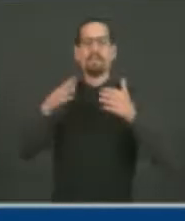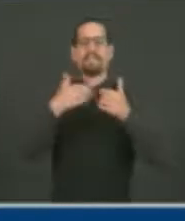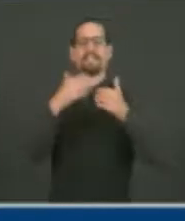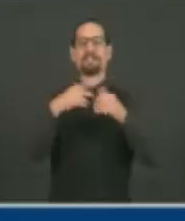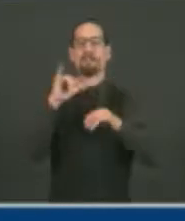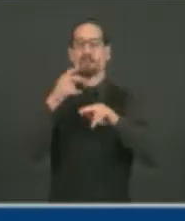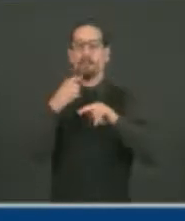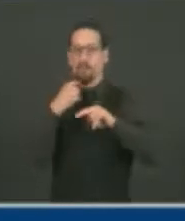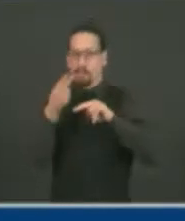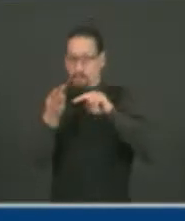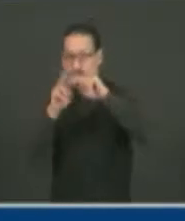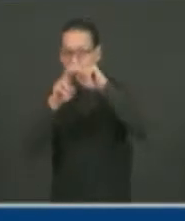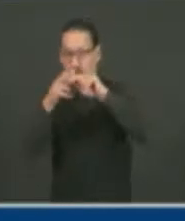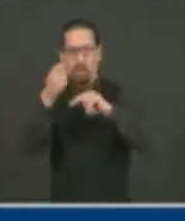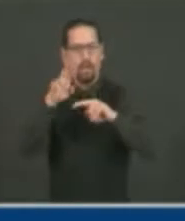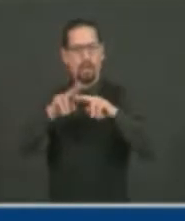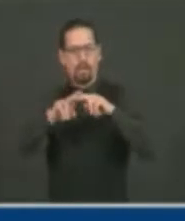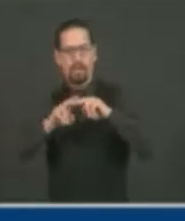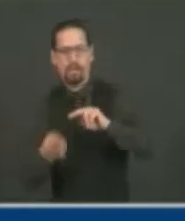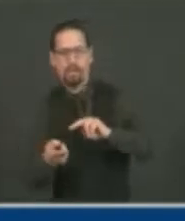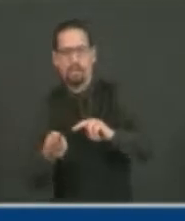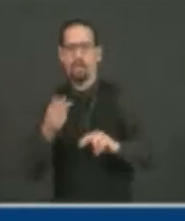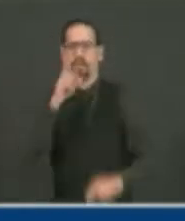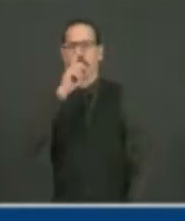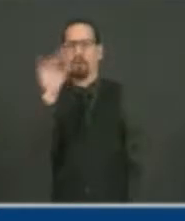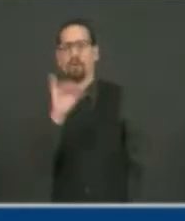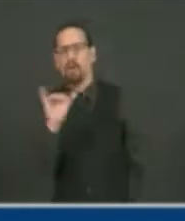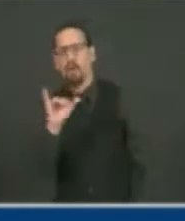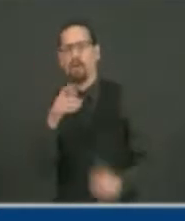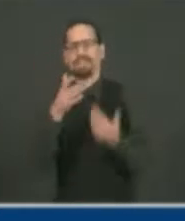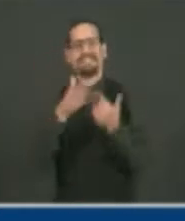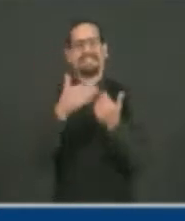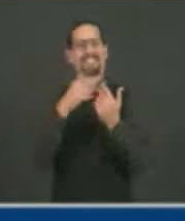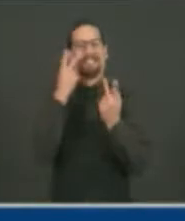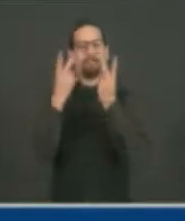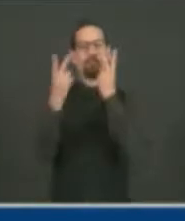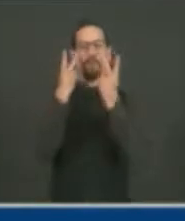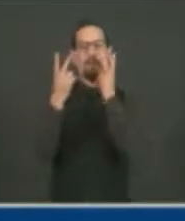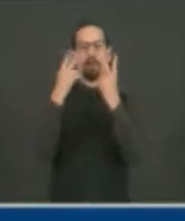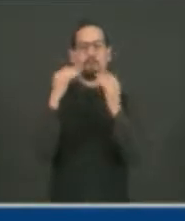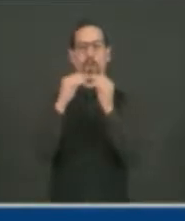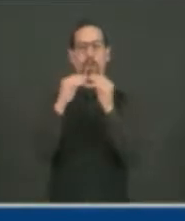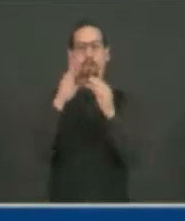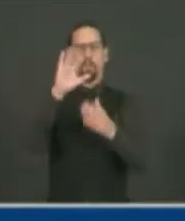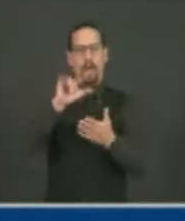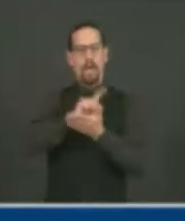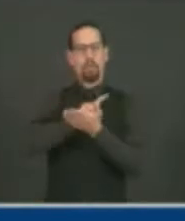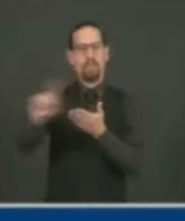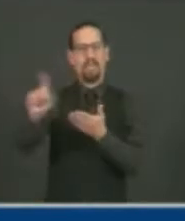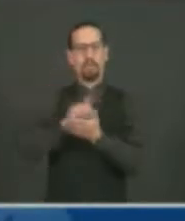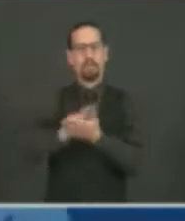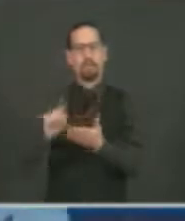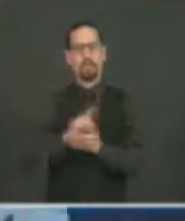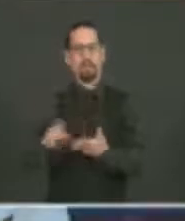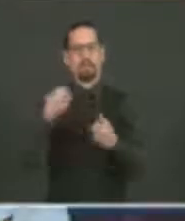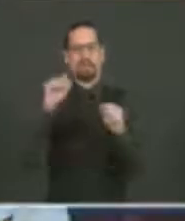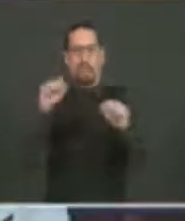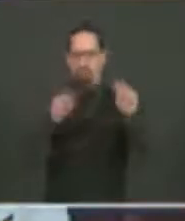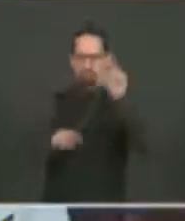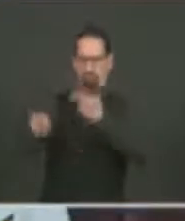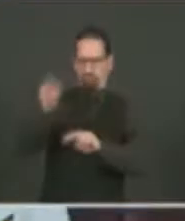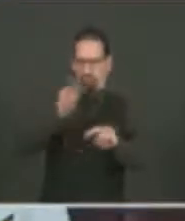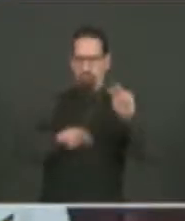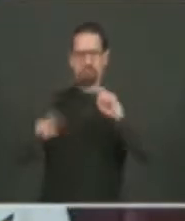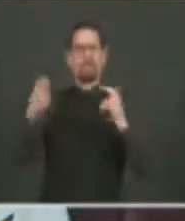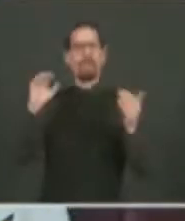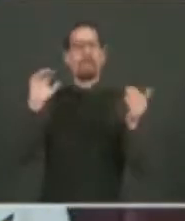I would like to especially call out the new cases from last week. As you'll see, they're up.